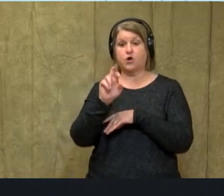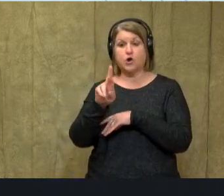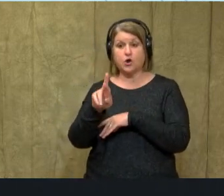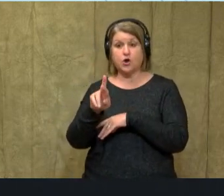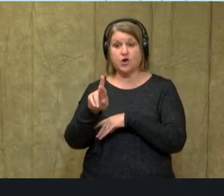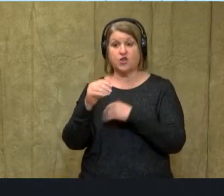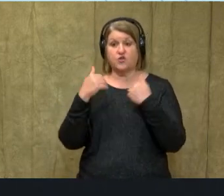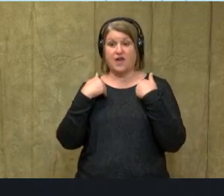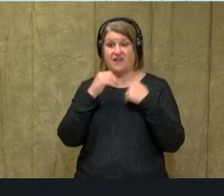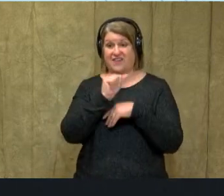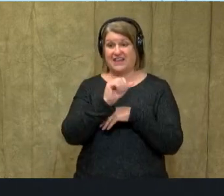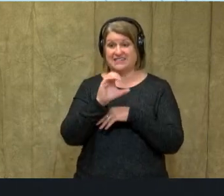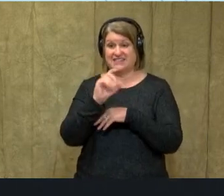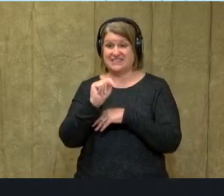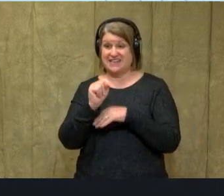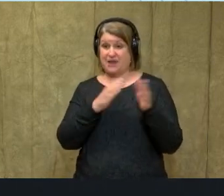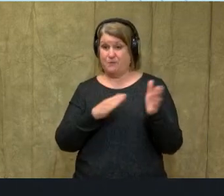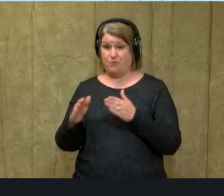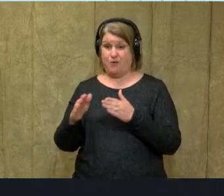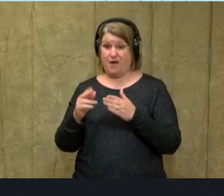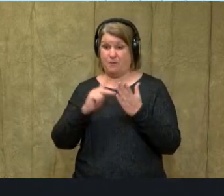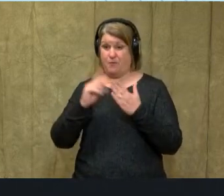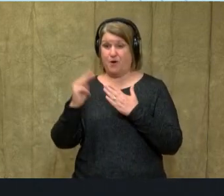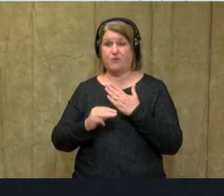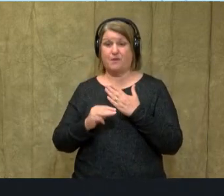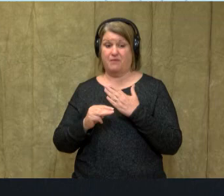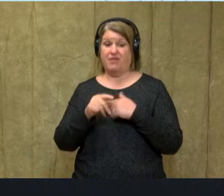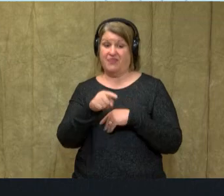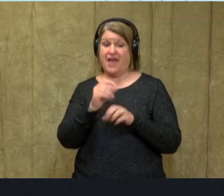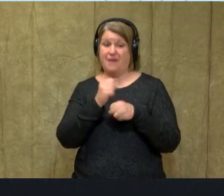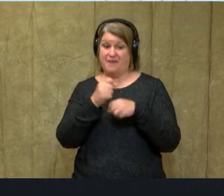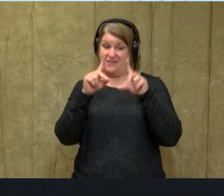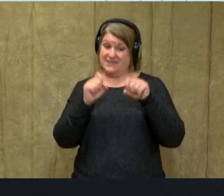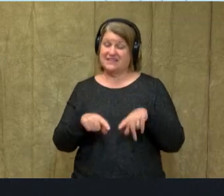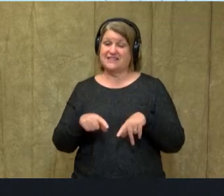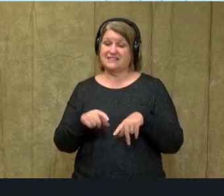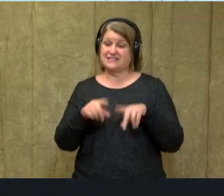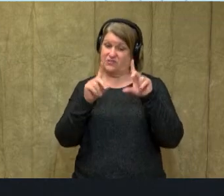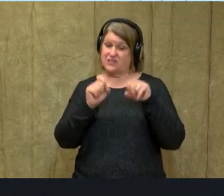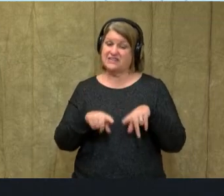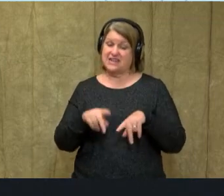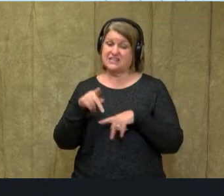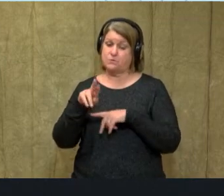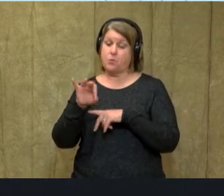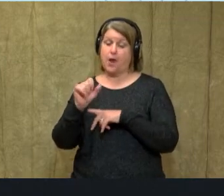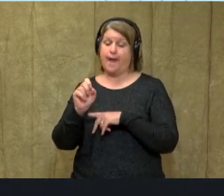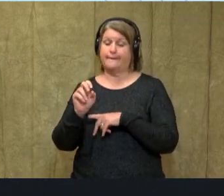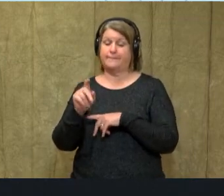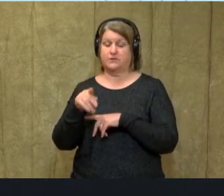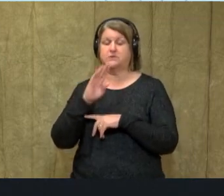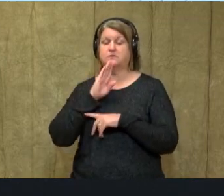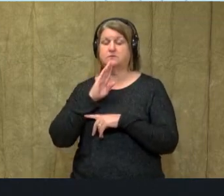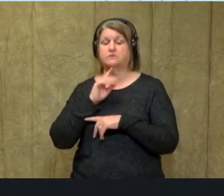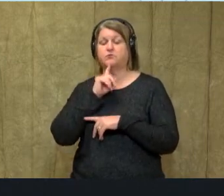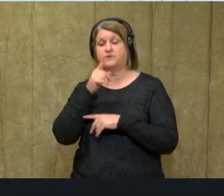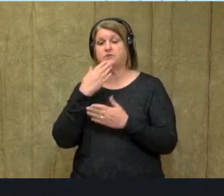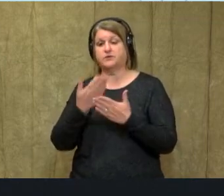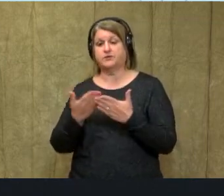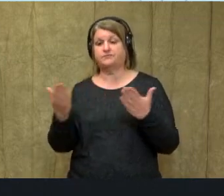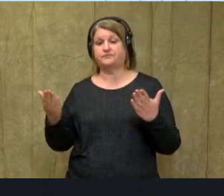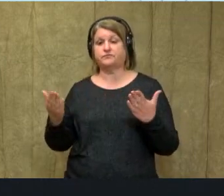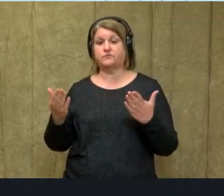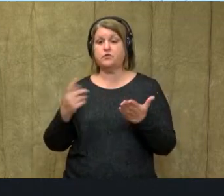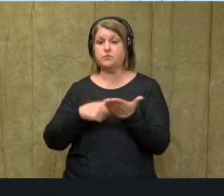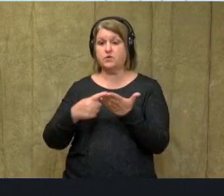ACT's prep program. They're the makers of the test. So the test prep from them is going to be top notch. We talked about Homework